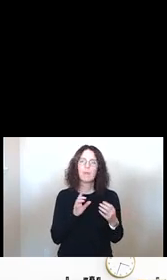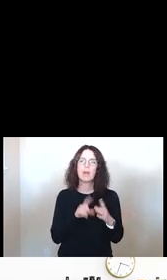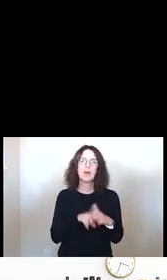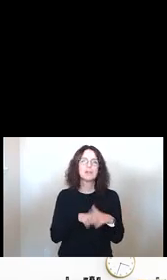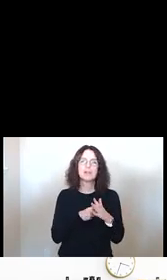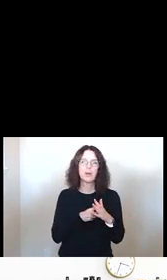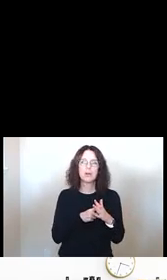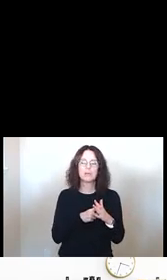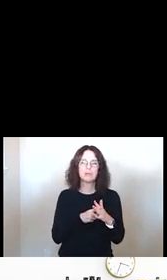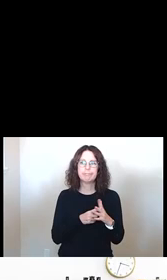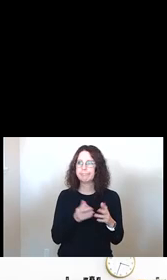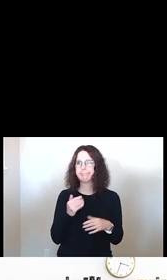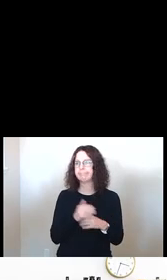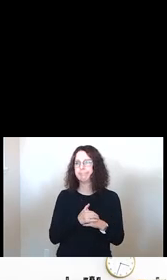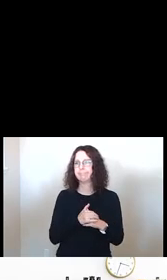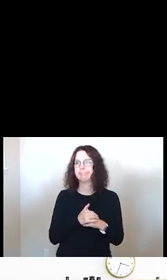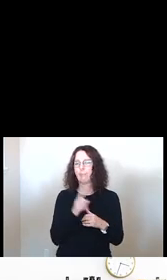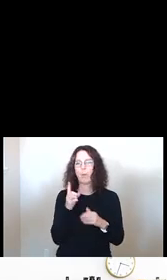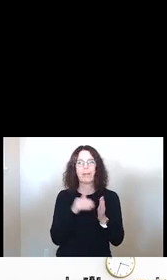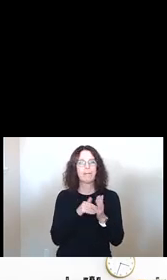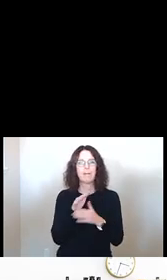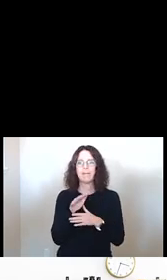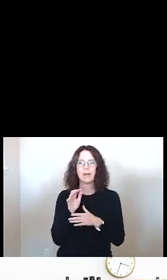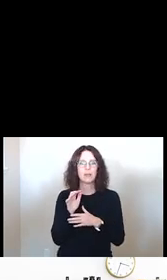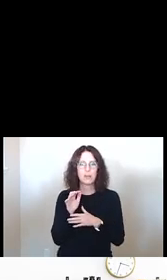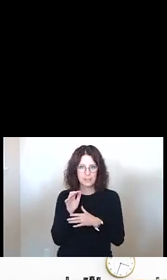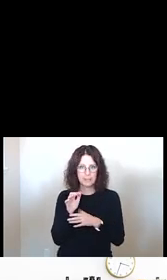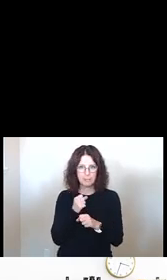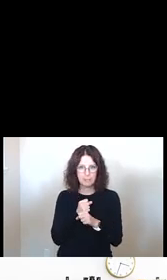about 1500, when Europeans